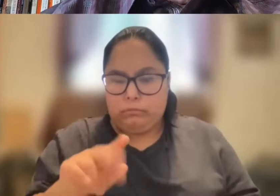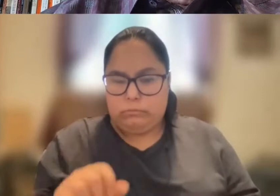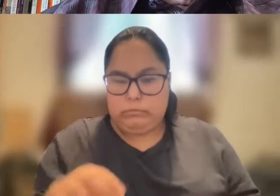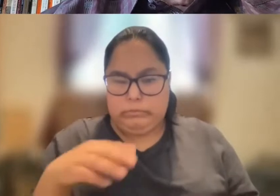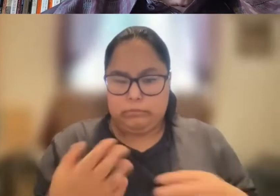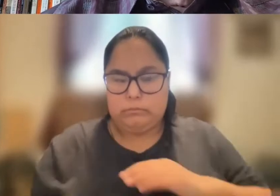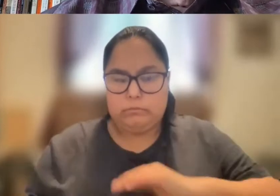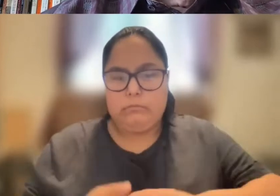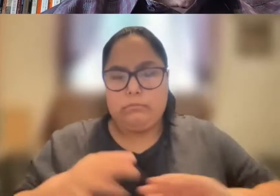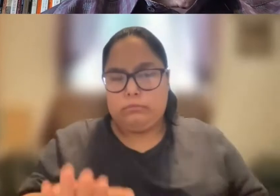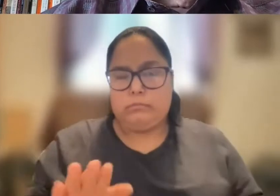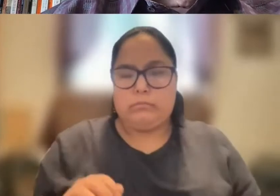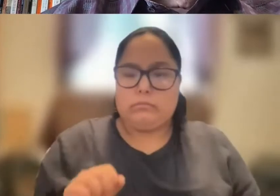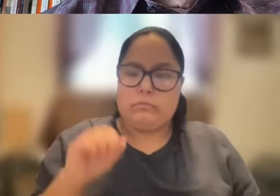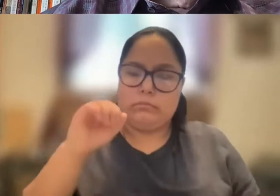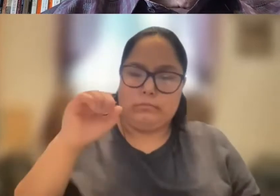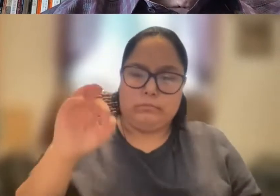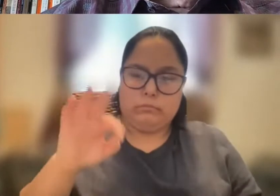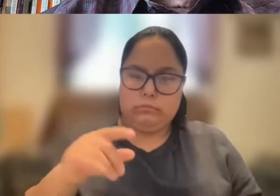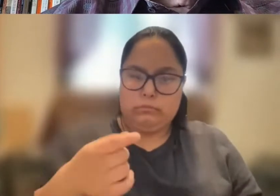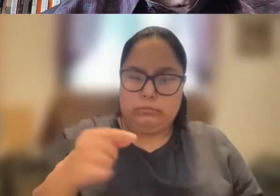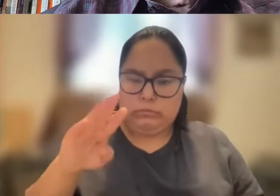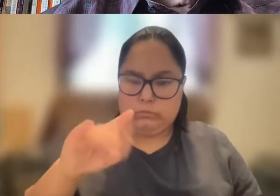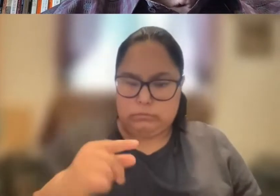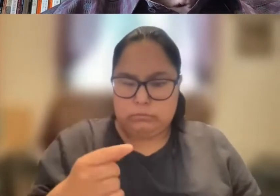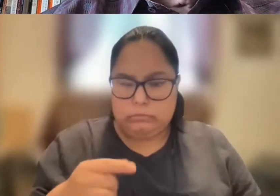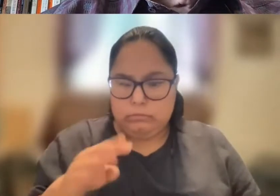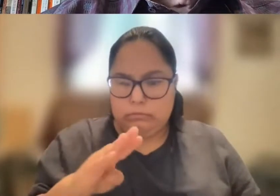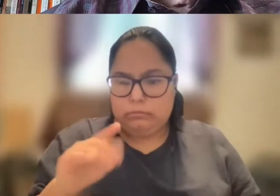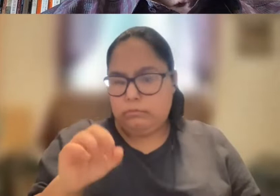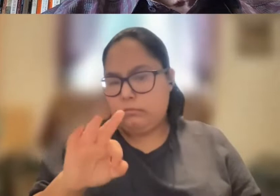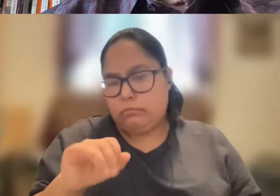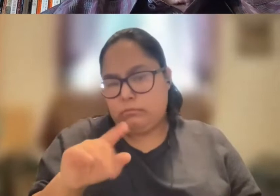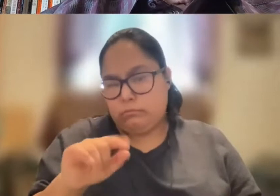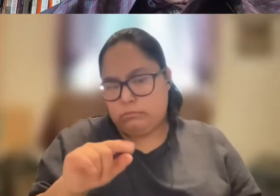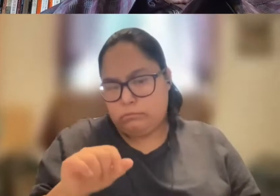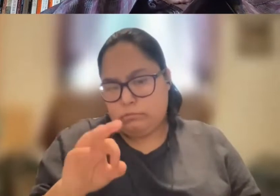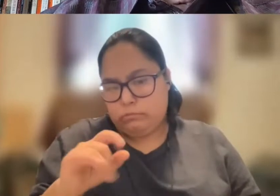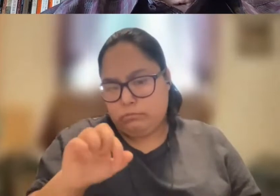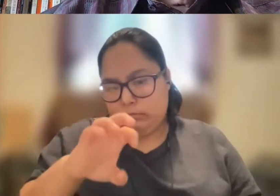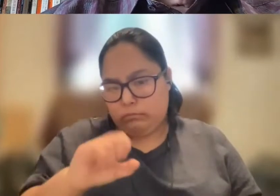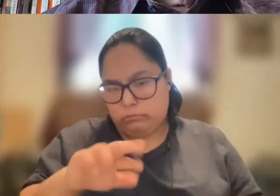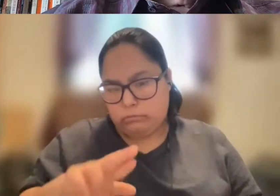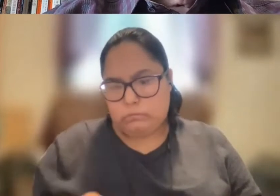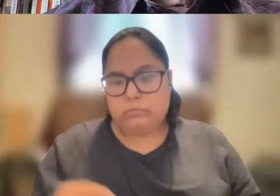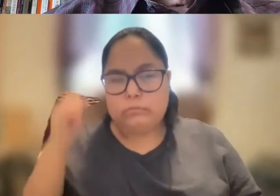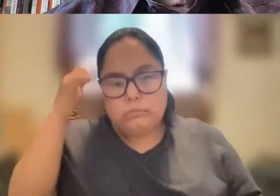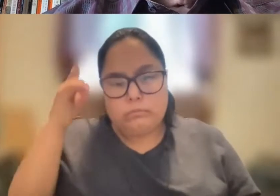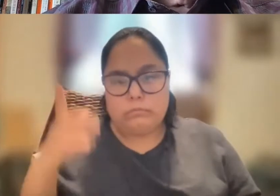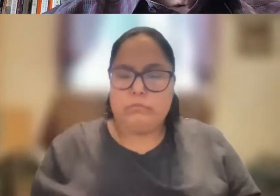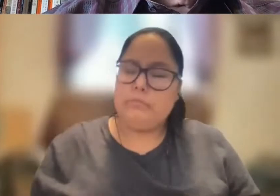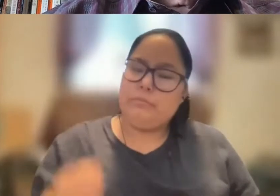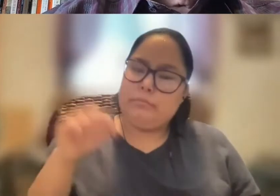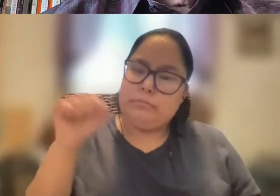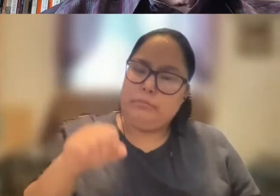wife was facing the glass ceiling as a female officer. So he understood our struggles, and he agreed